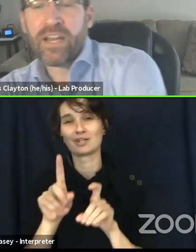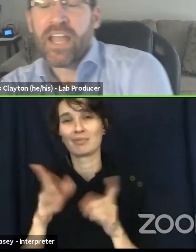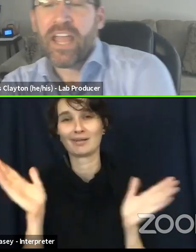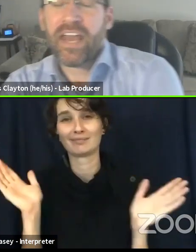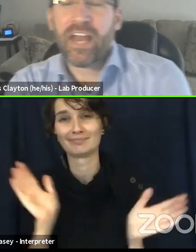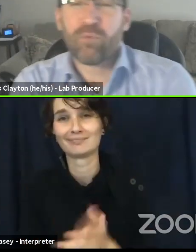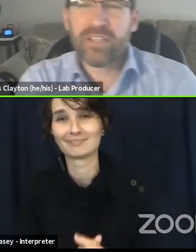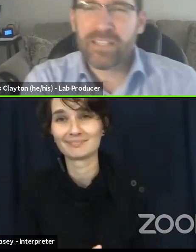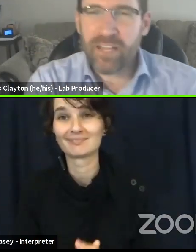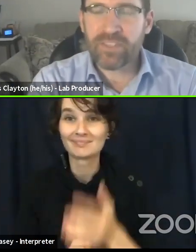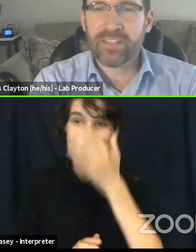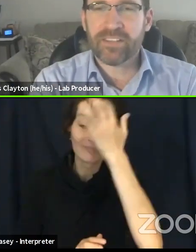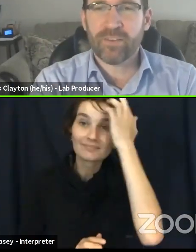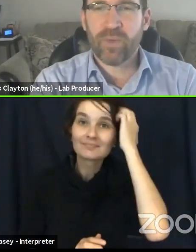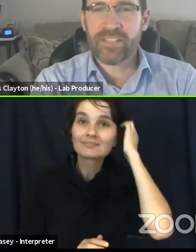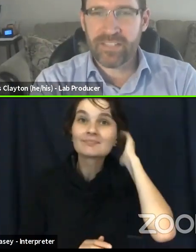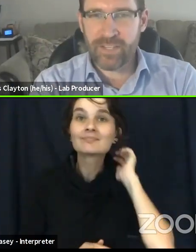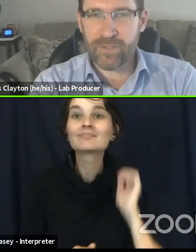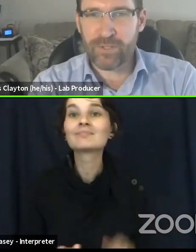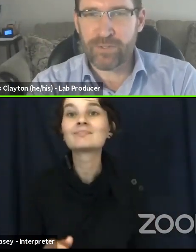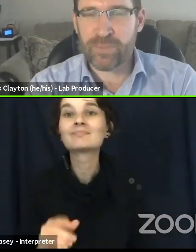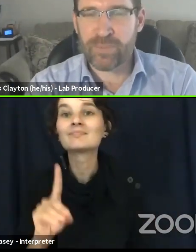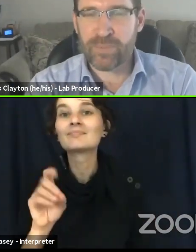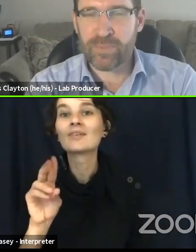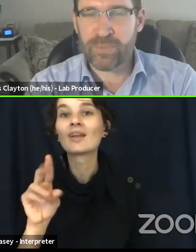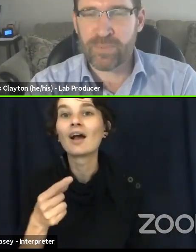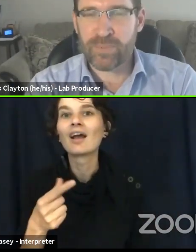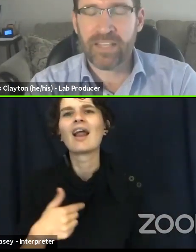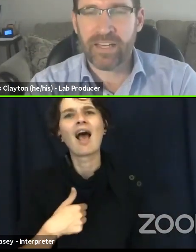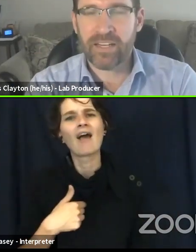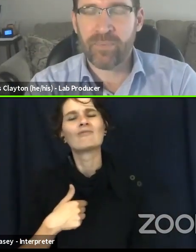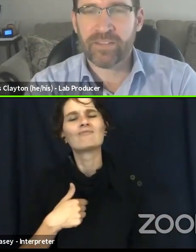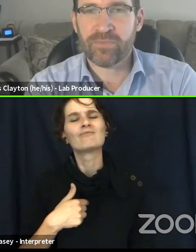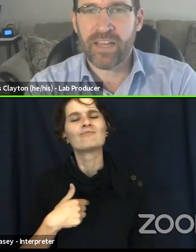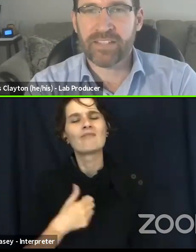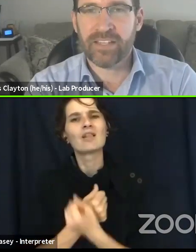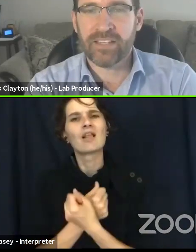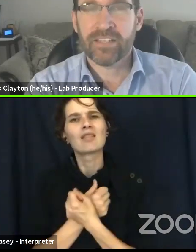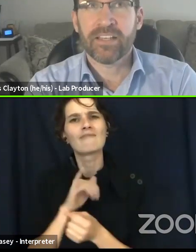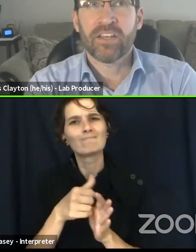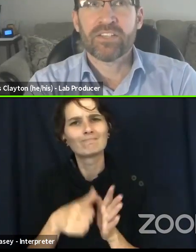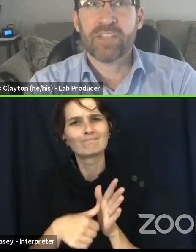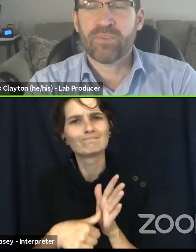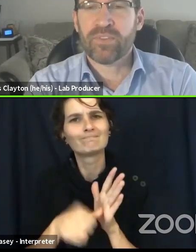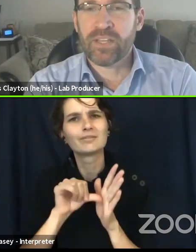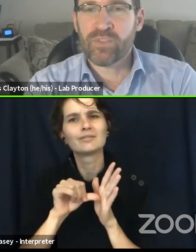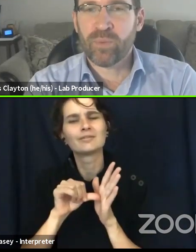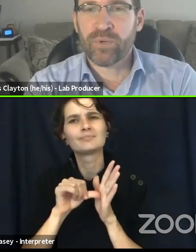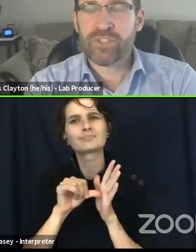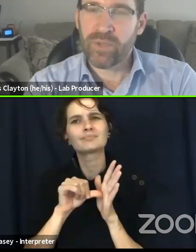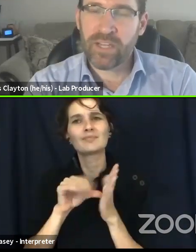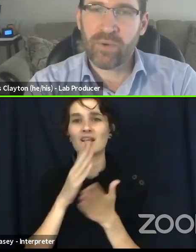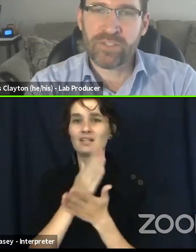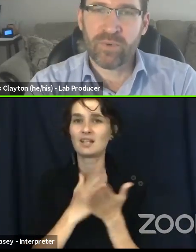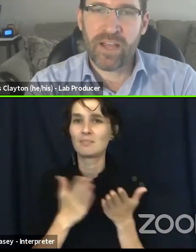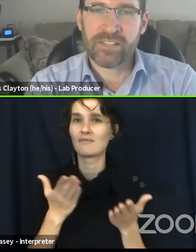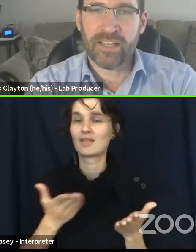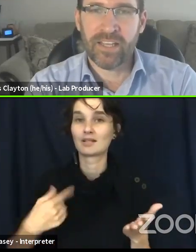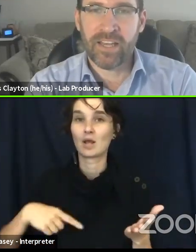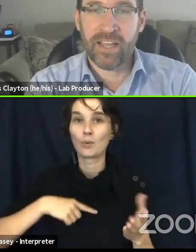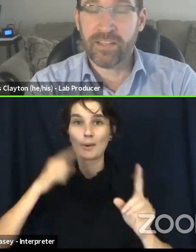this is great. And I really love the resonance there that you just highlighted about the fact that some of the things we're pursuing and questions